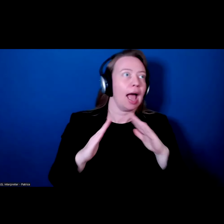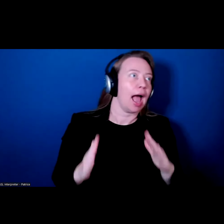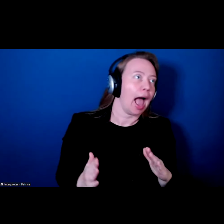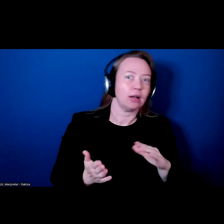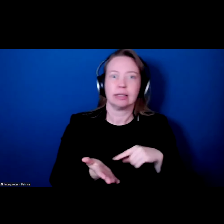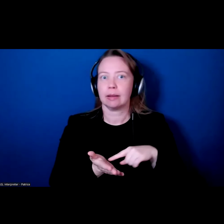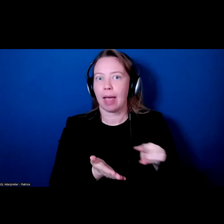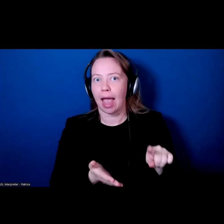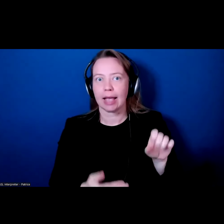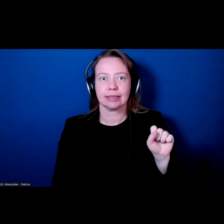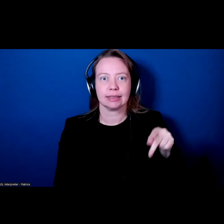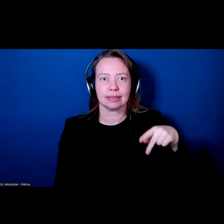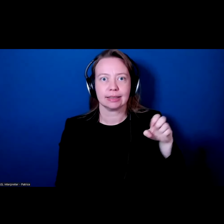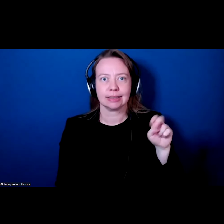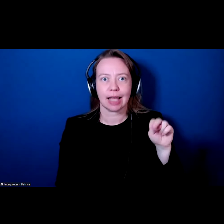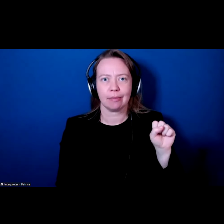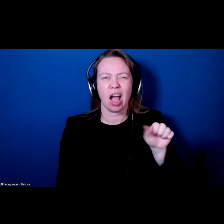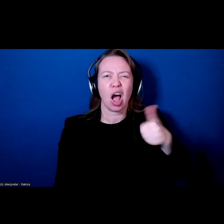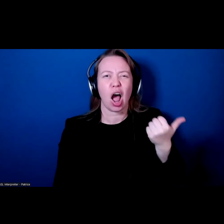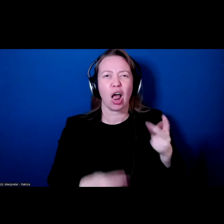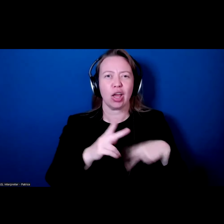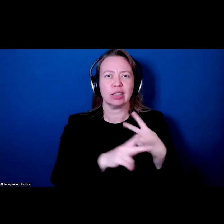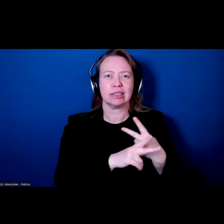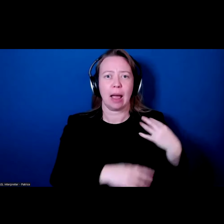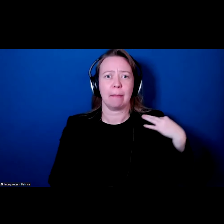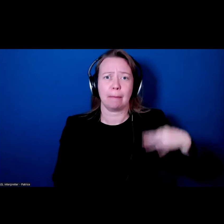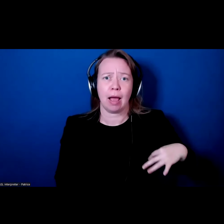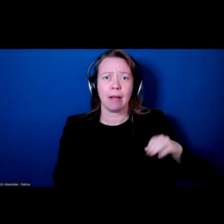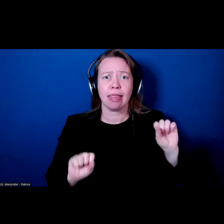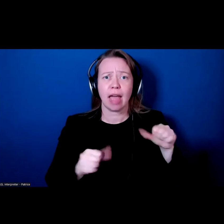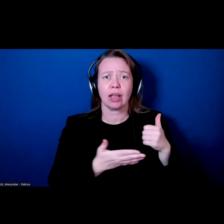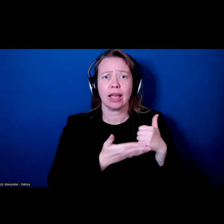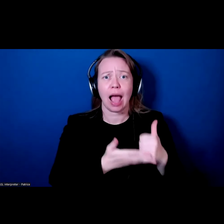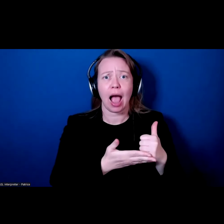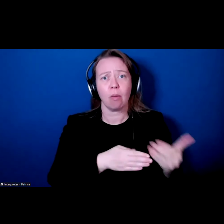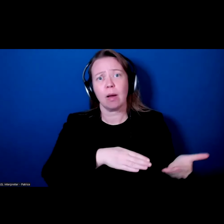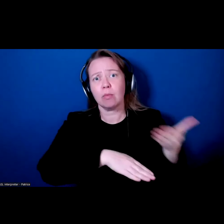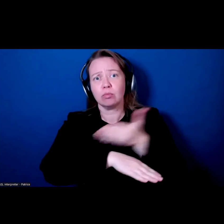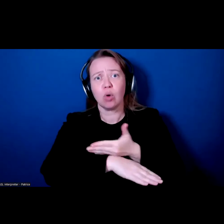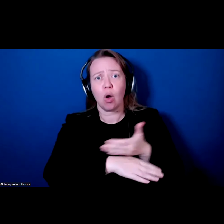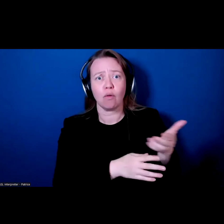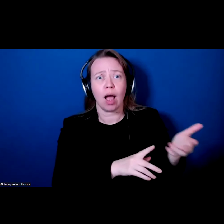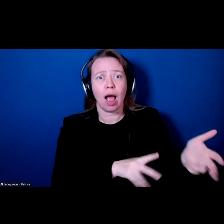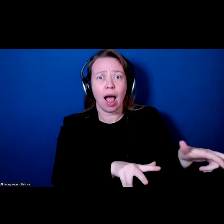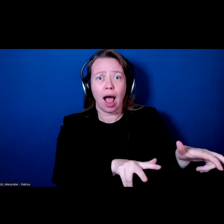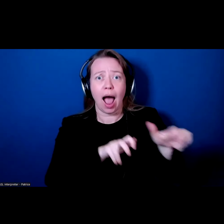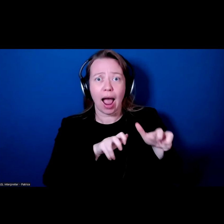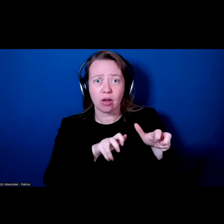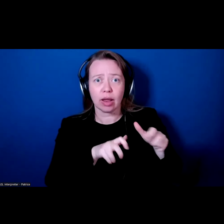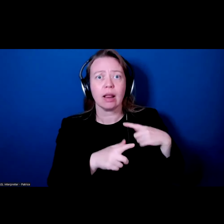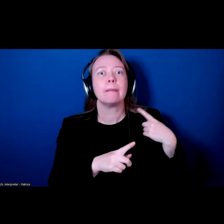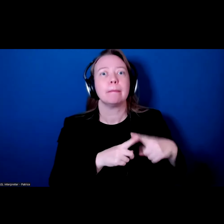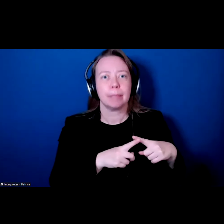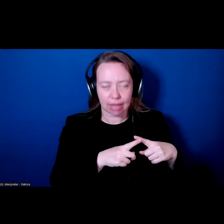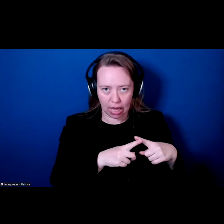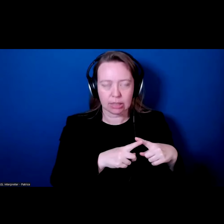other benefits that could help to improve recruitment and retention efforts. Kezia, can I turn to